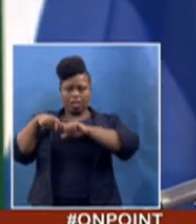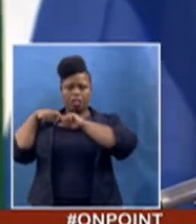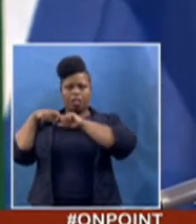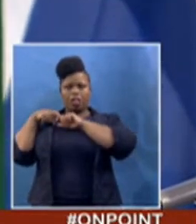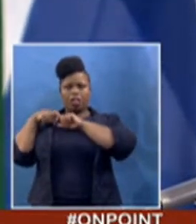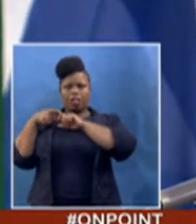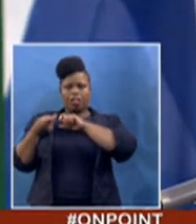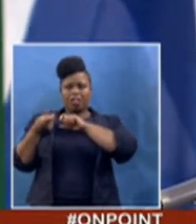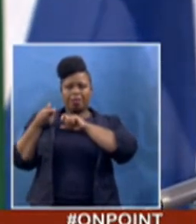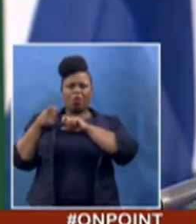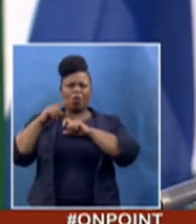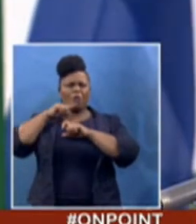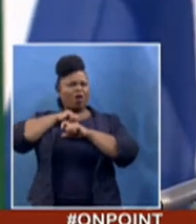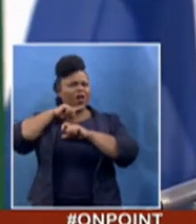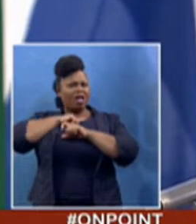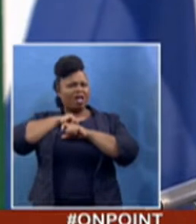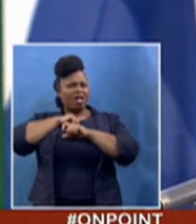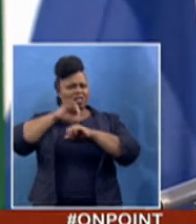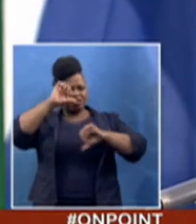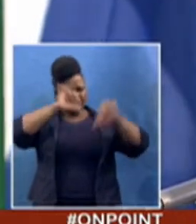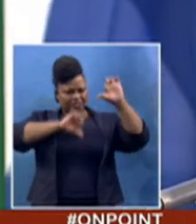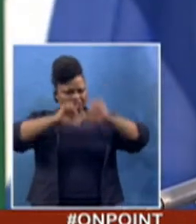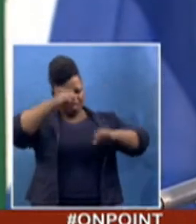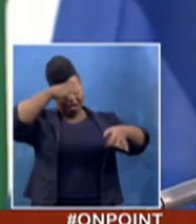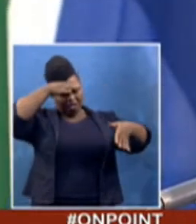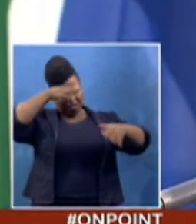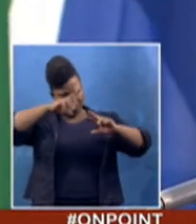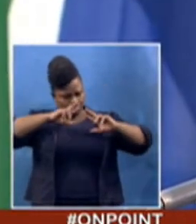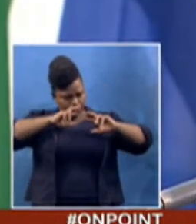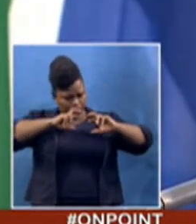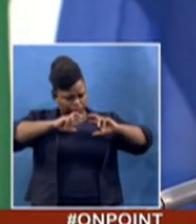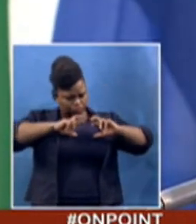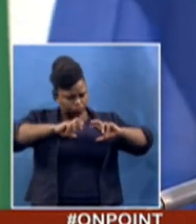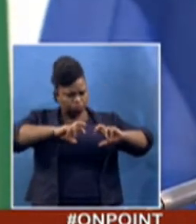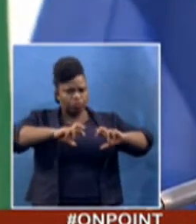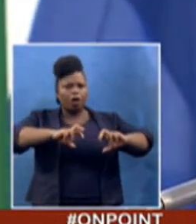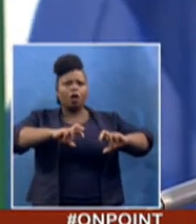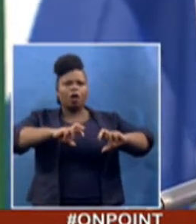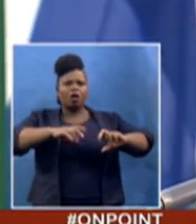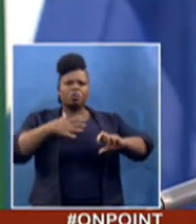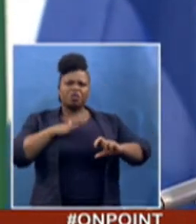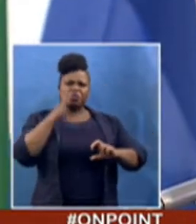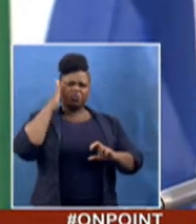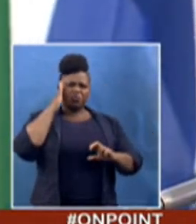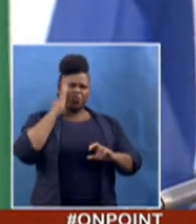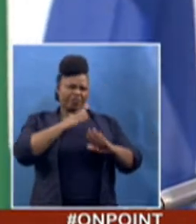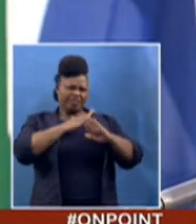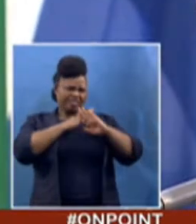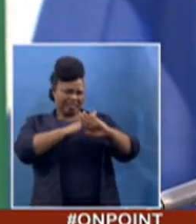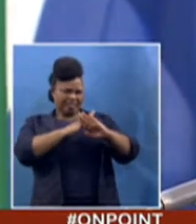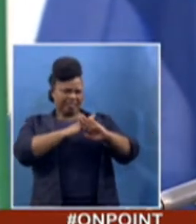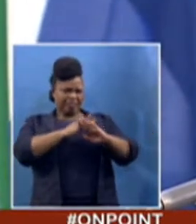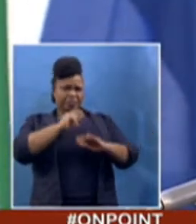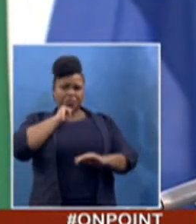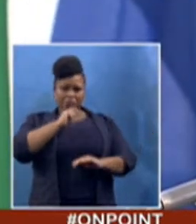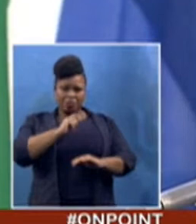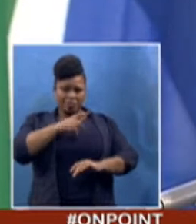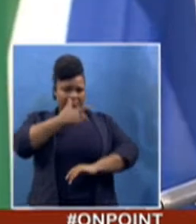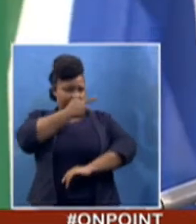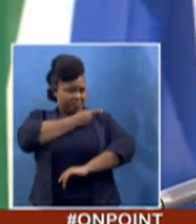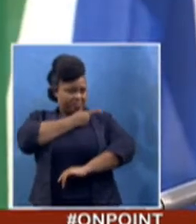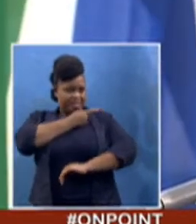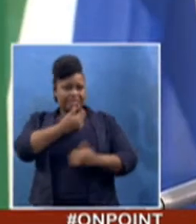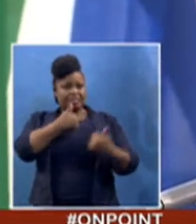health experts were determining the efficacy and the safety of this